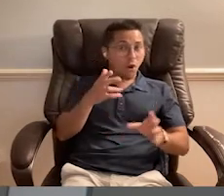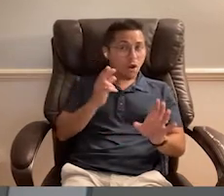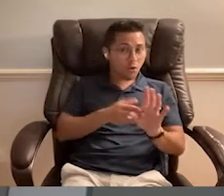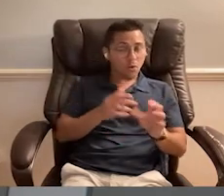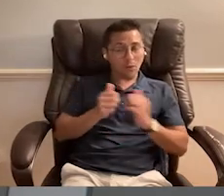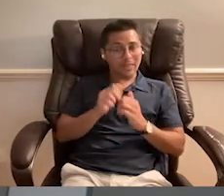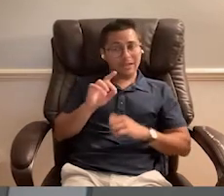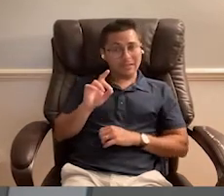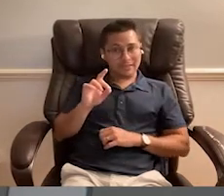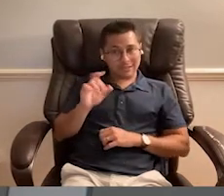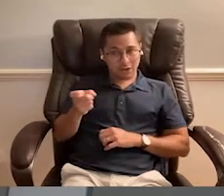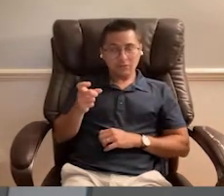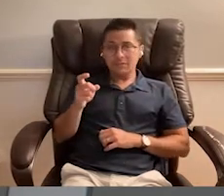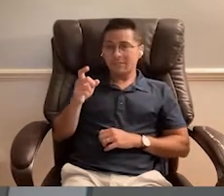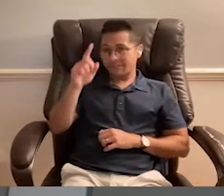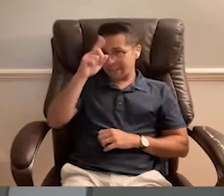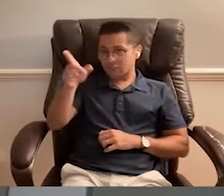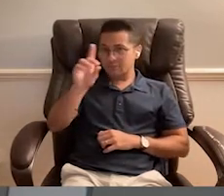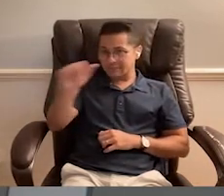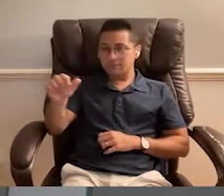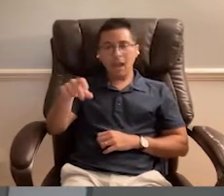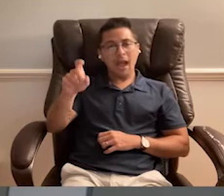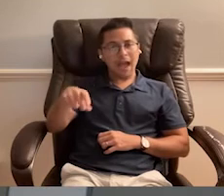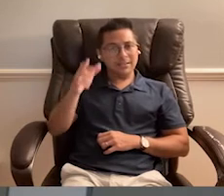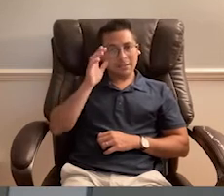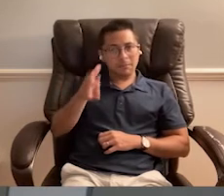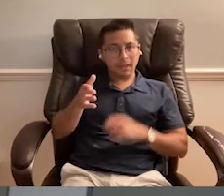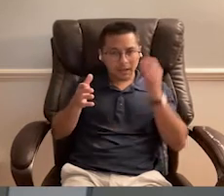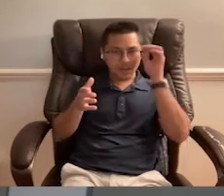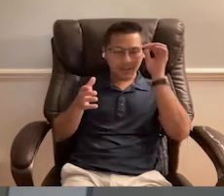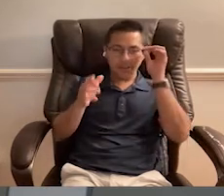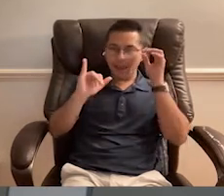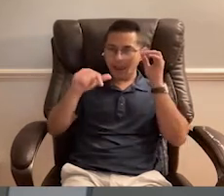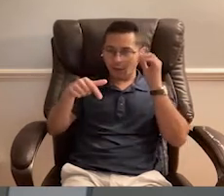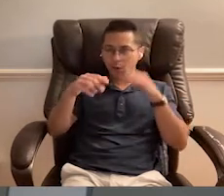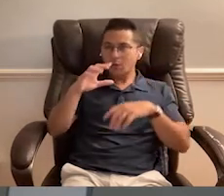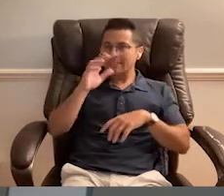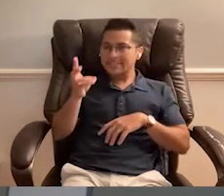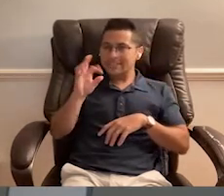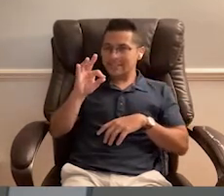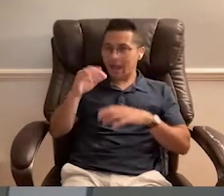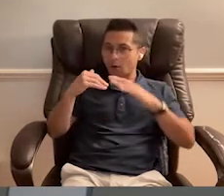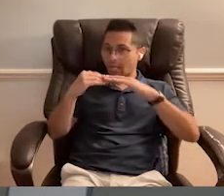that individuals must have, if they're enrolling with a diagnosis of intellectual disability, it has to be